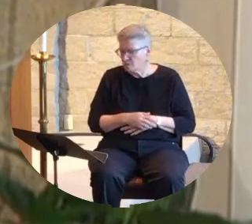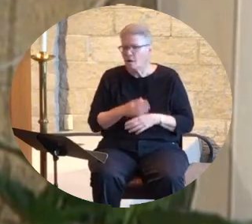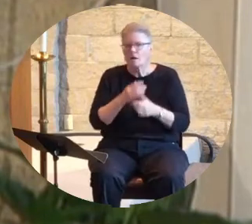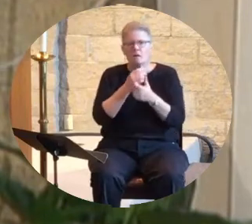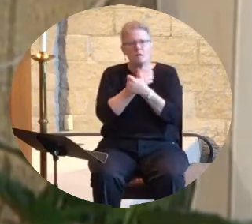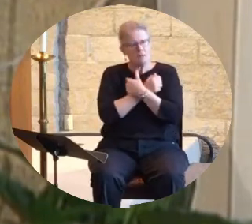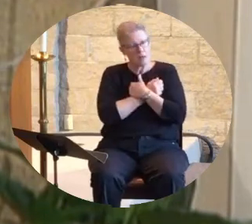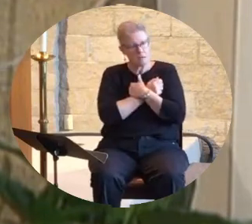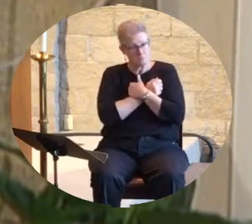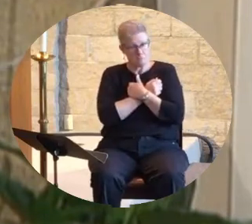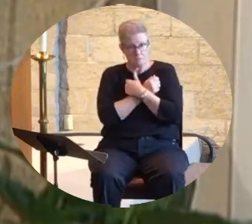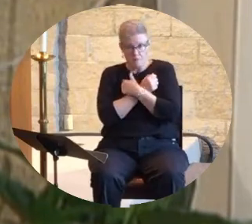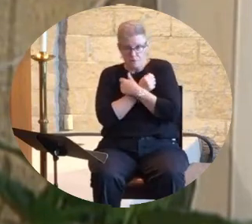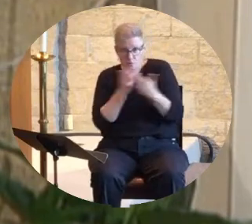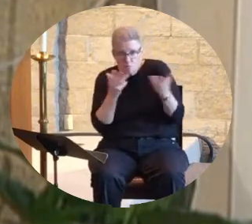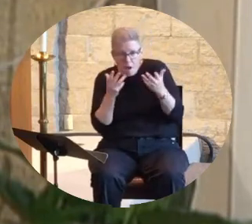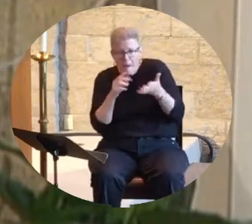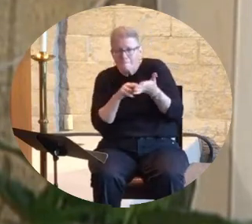says.